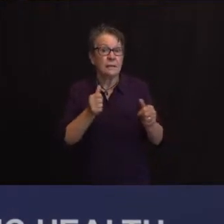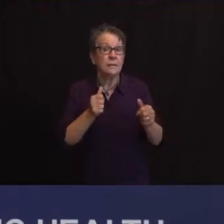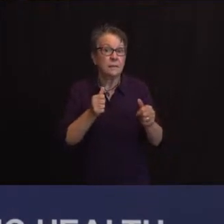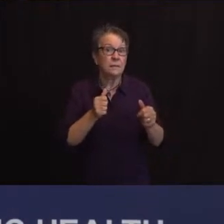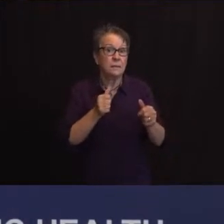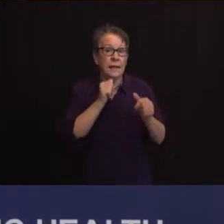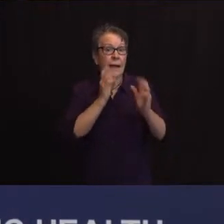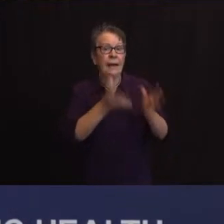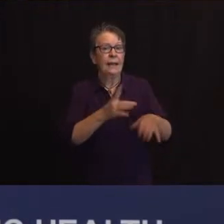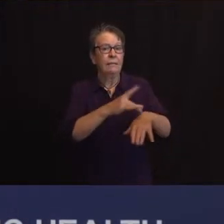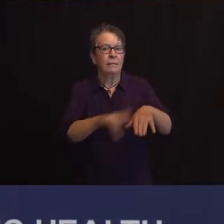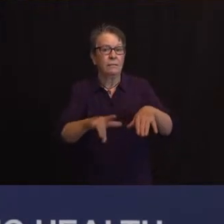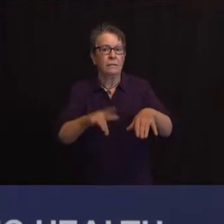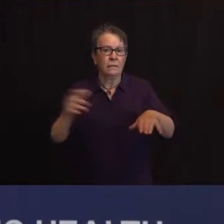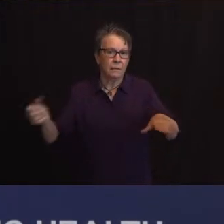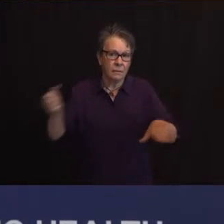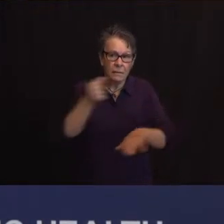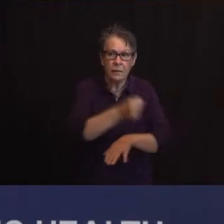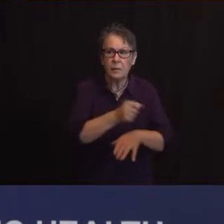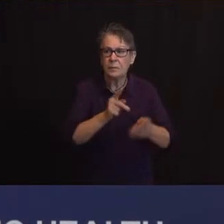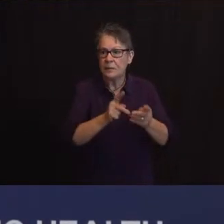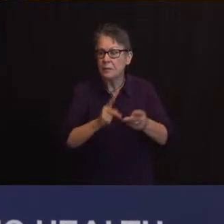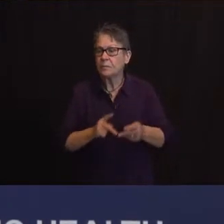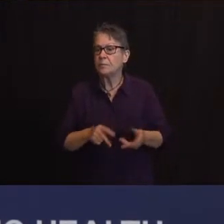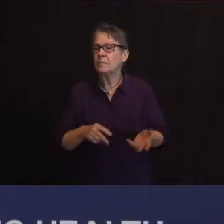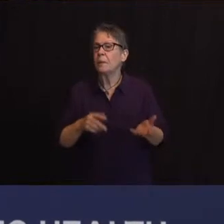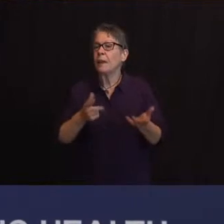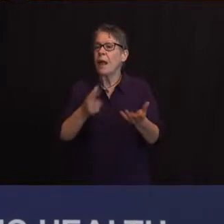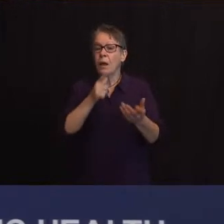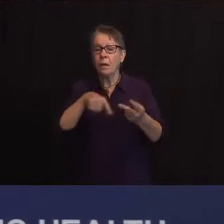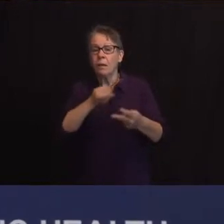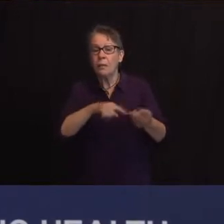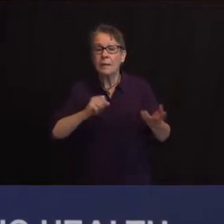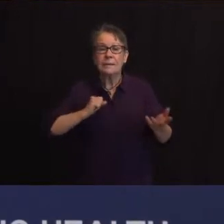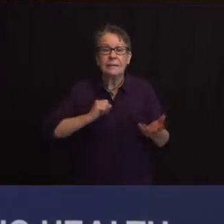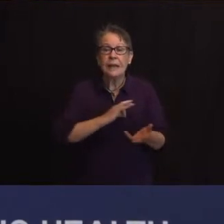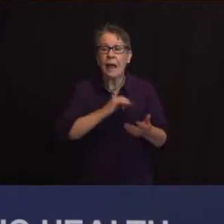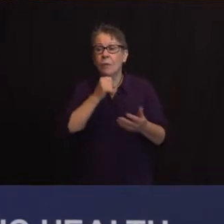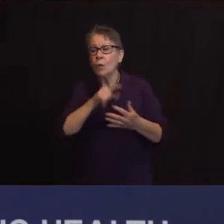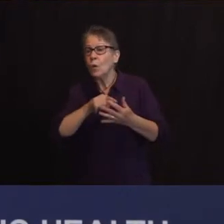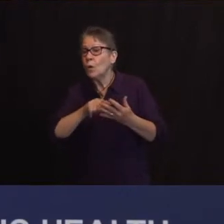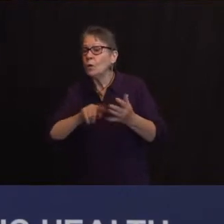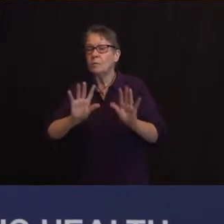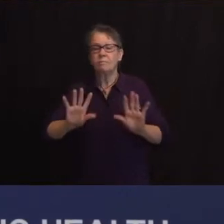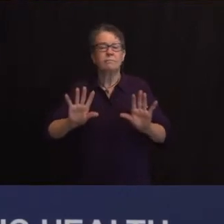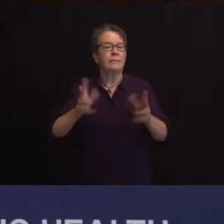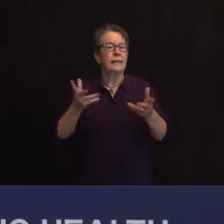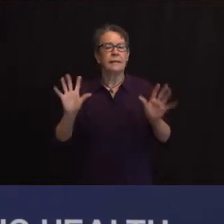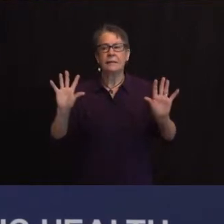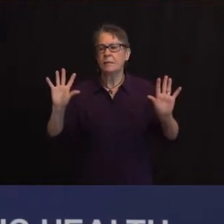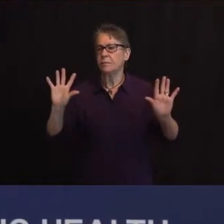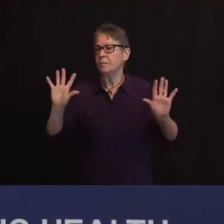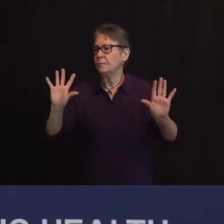individual personnel matters. I think that's it. So again,